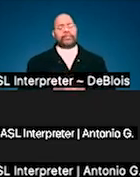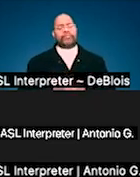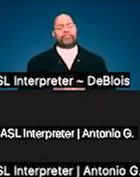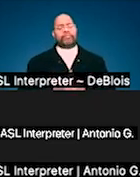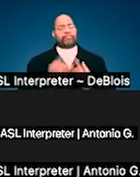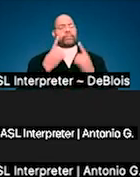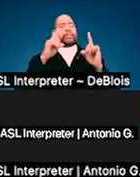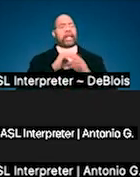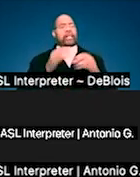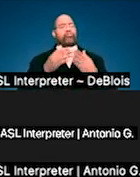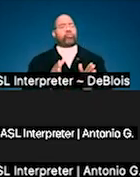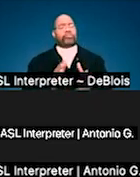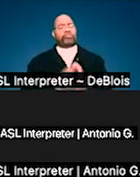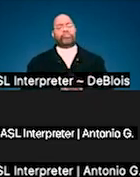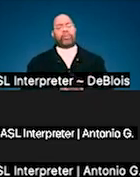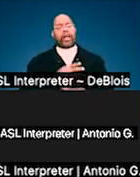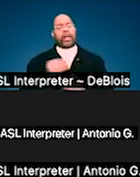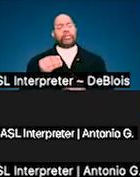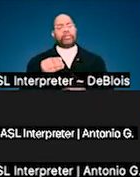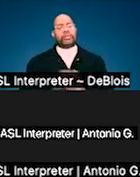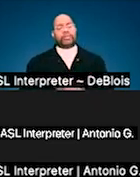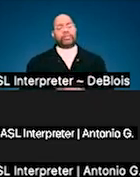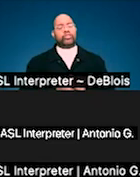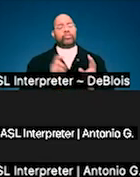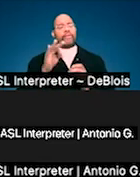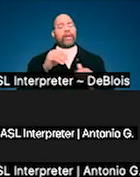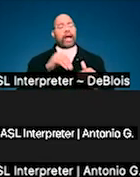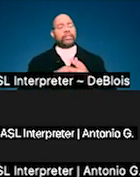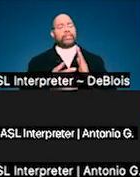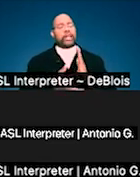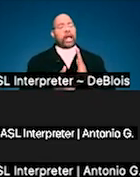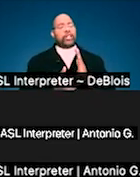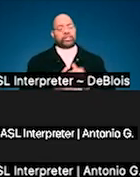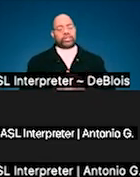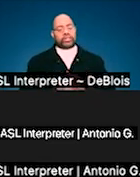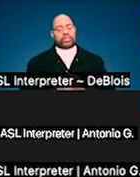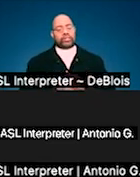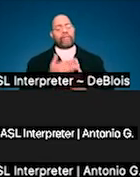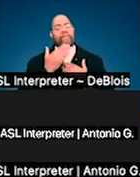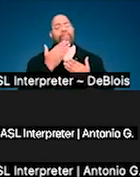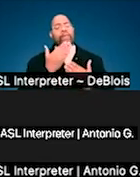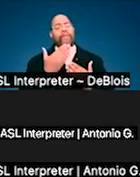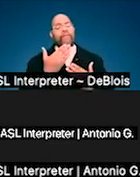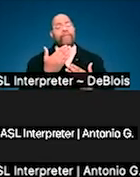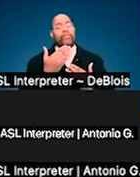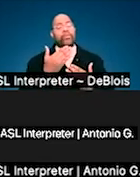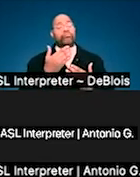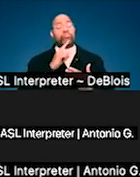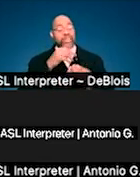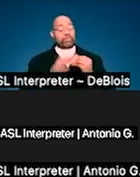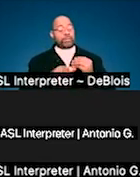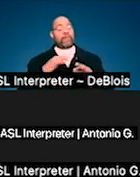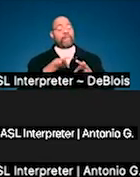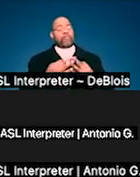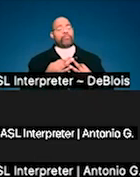succeed in the classroom. And in terms of accessing technology, thankfully, although it's very expensive, my family has